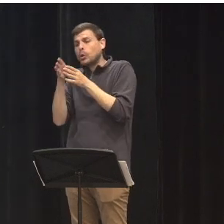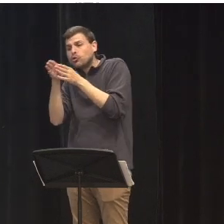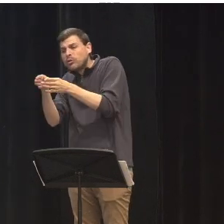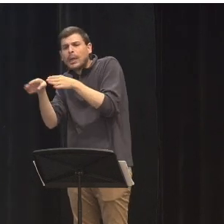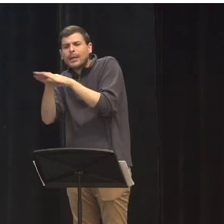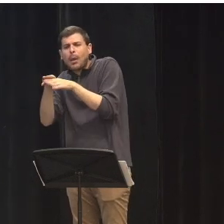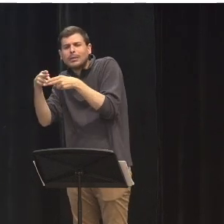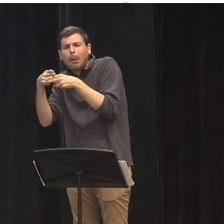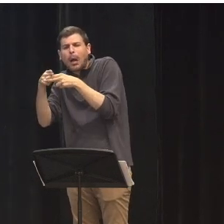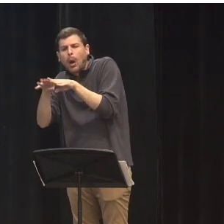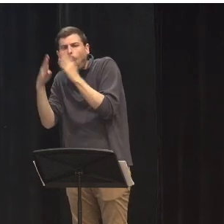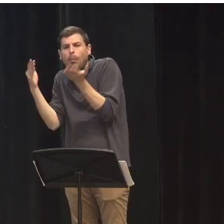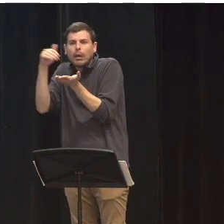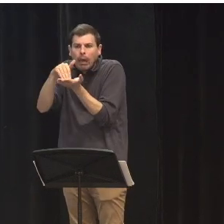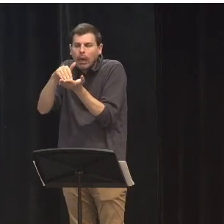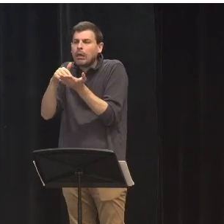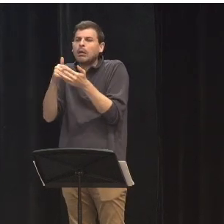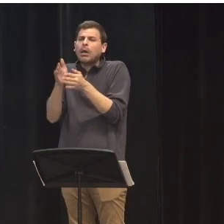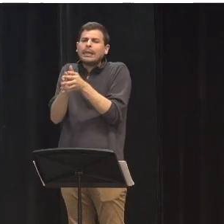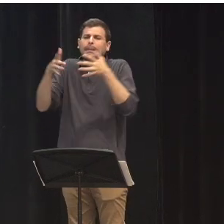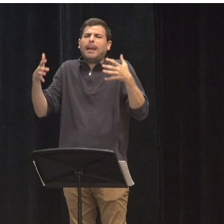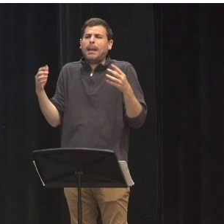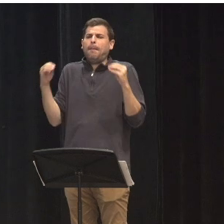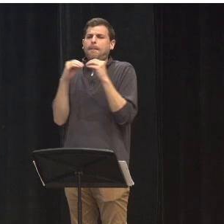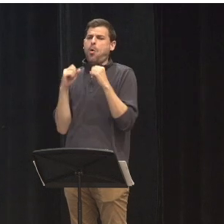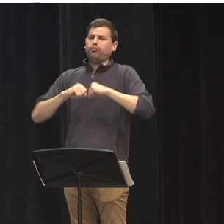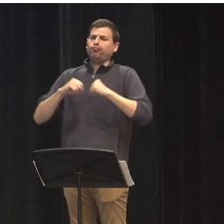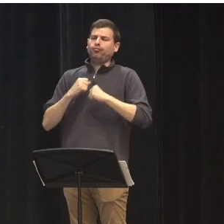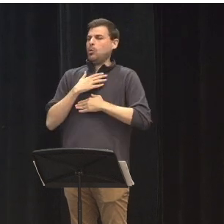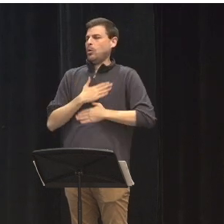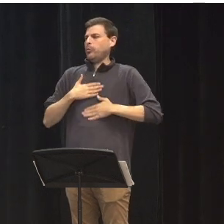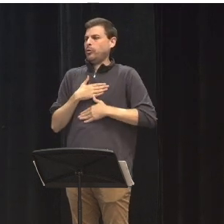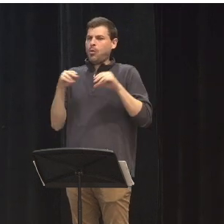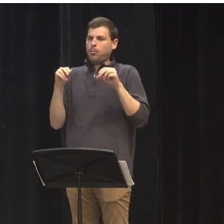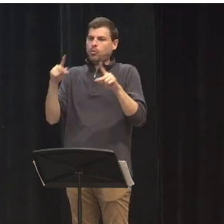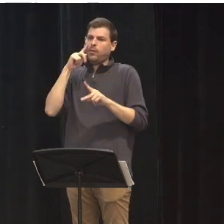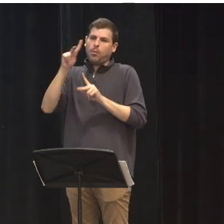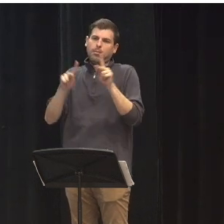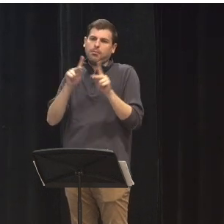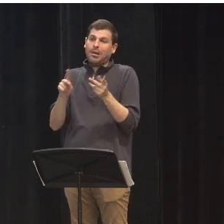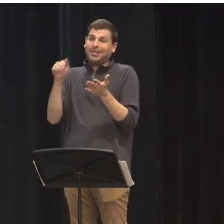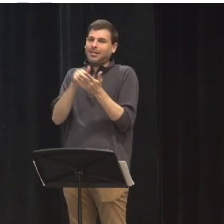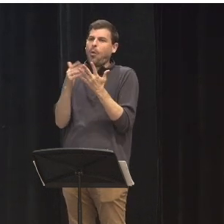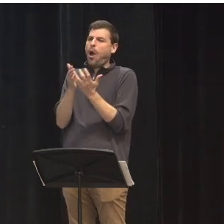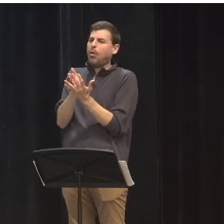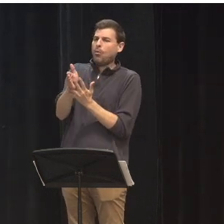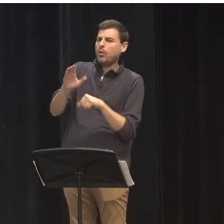closures and open streets to expand upon open space and recreational opportunities during the course of